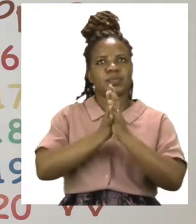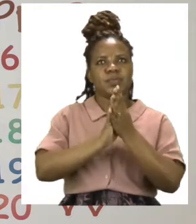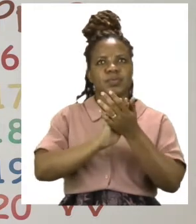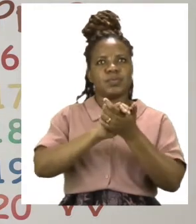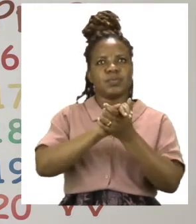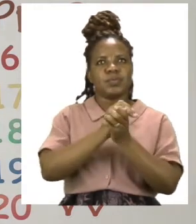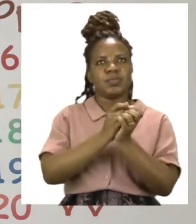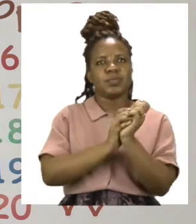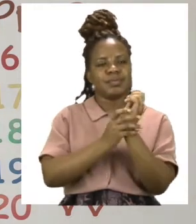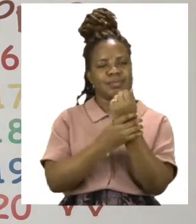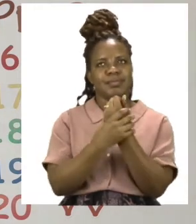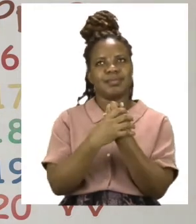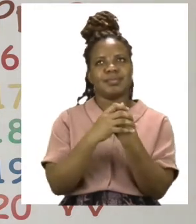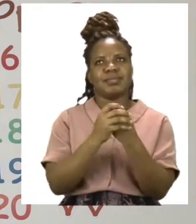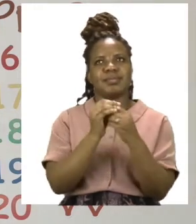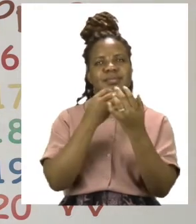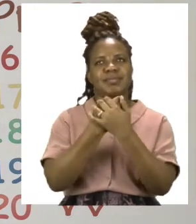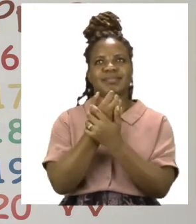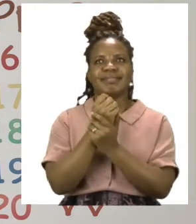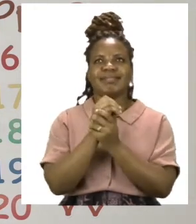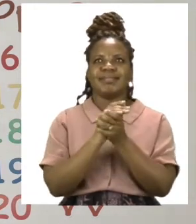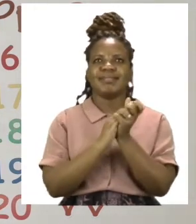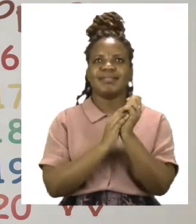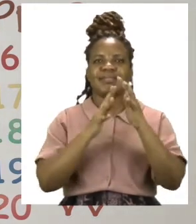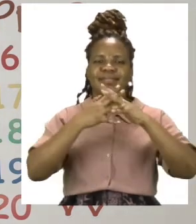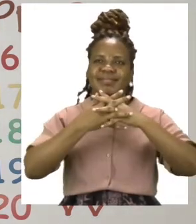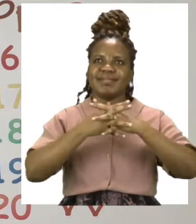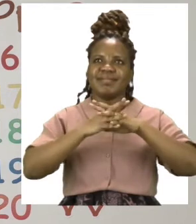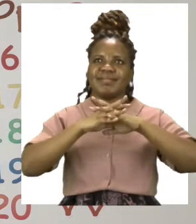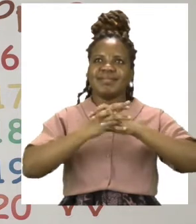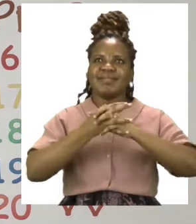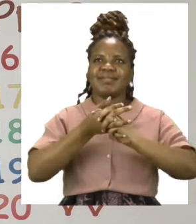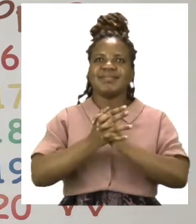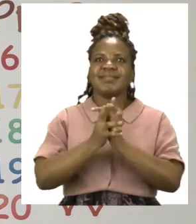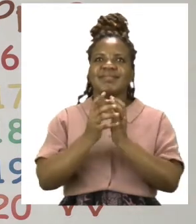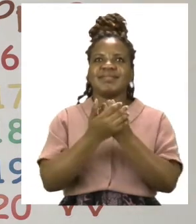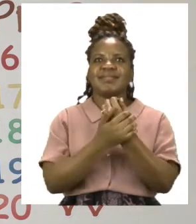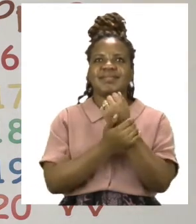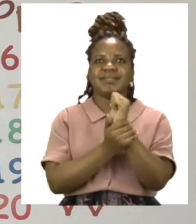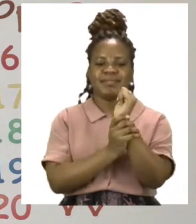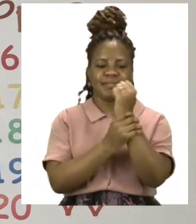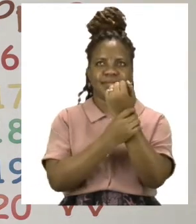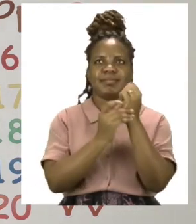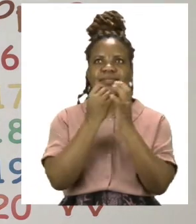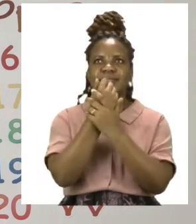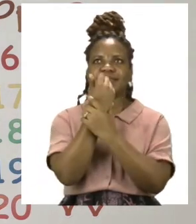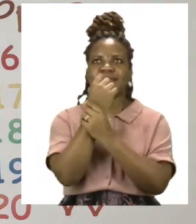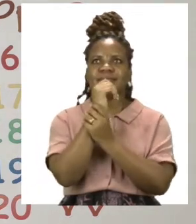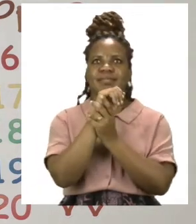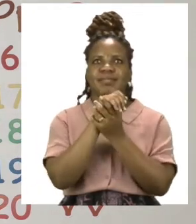remember, around our hands, in between our fingers, on our wrists,